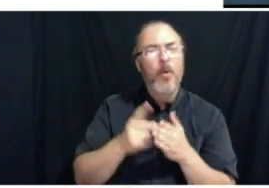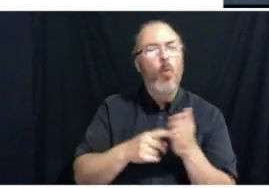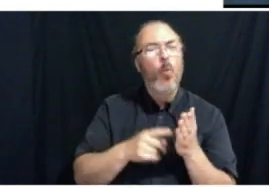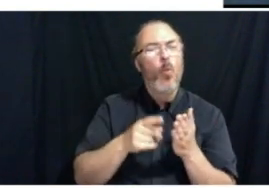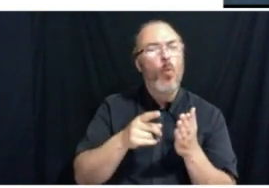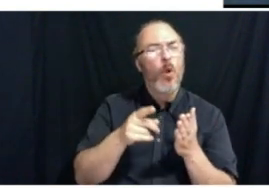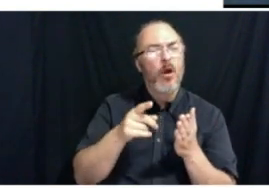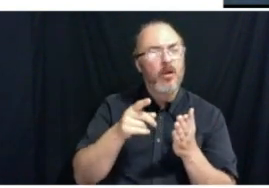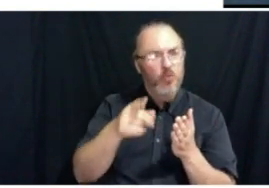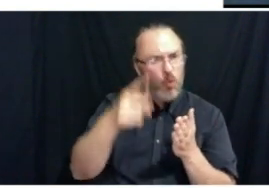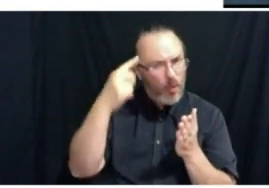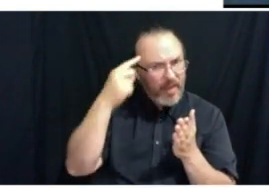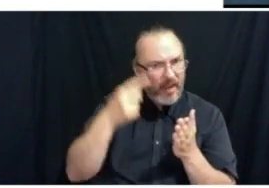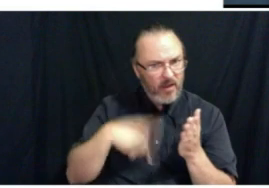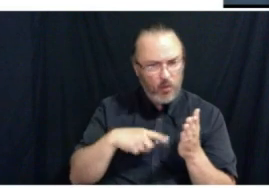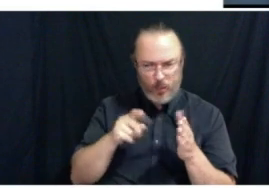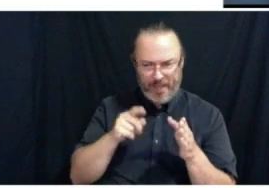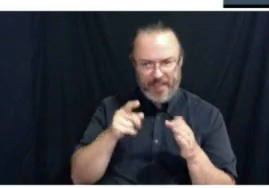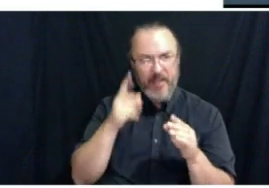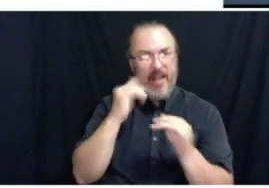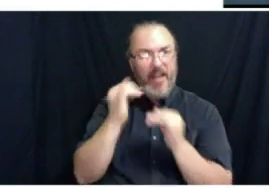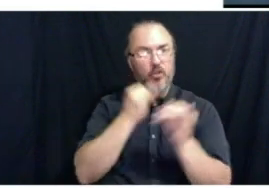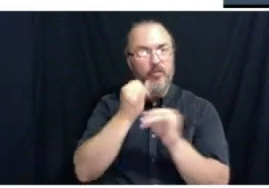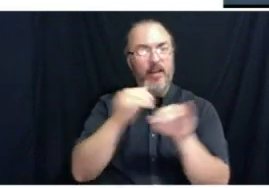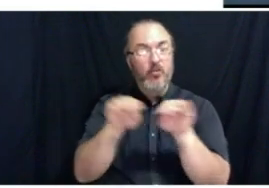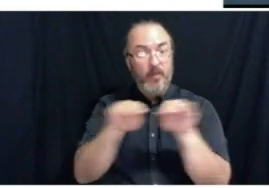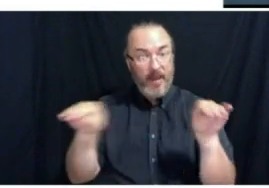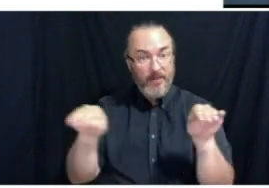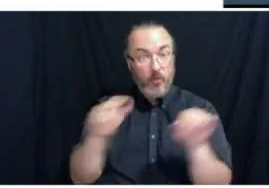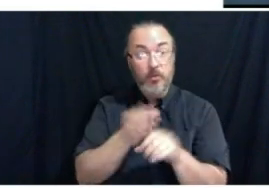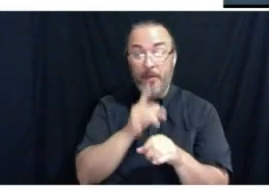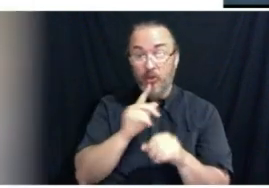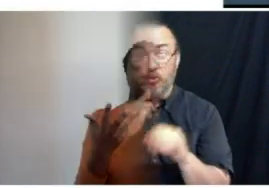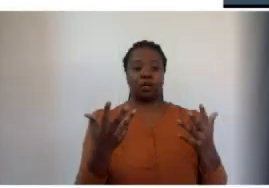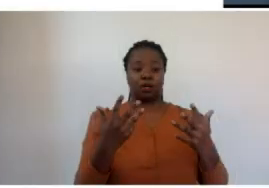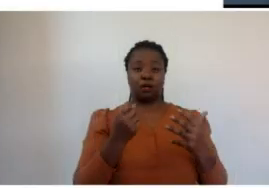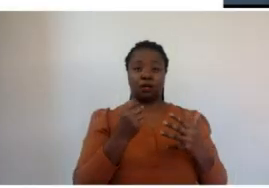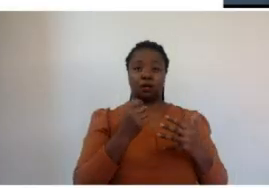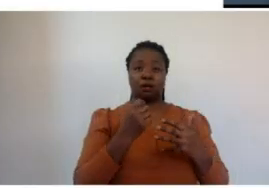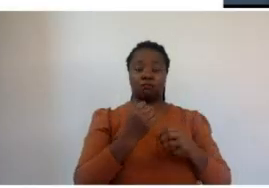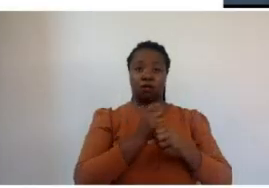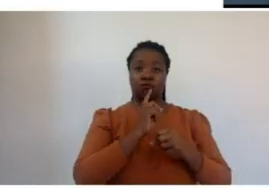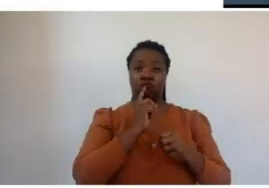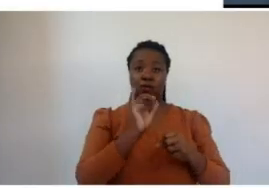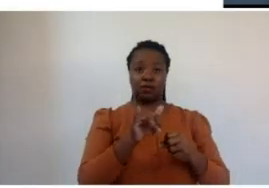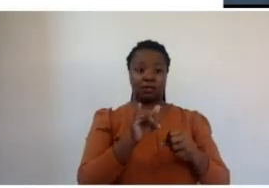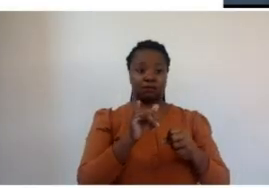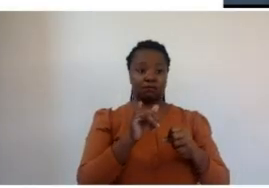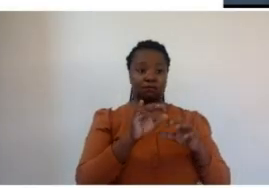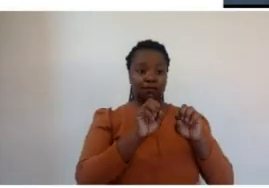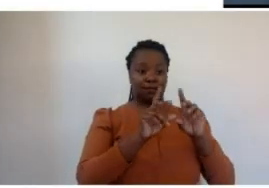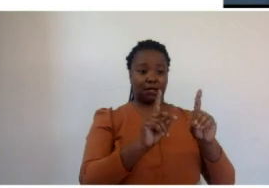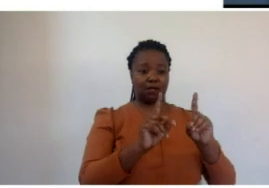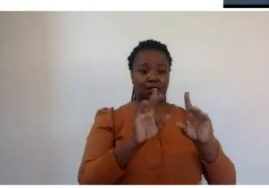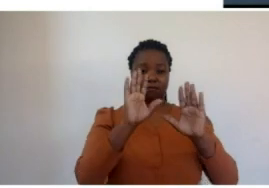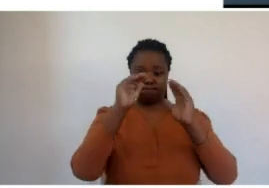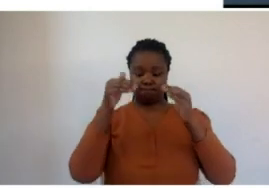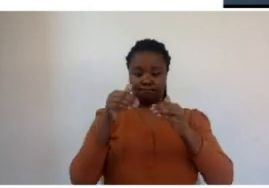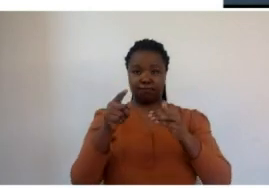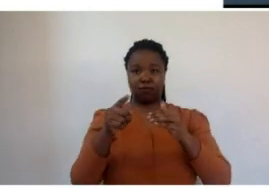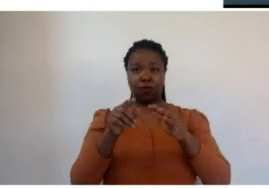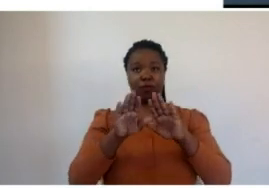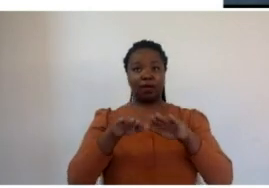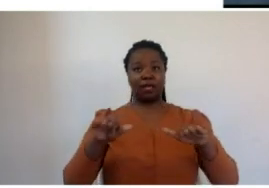at the international level to make sure that equity and inclusion are central to the education for refugees and for